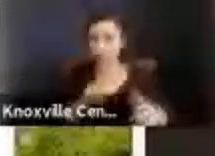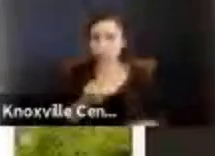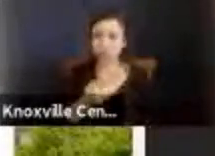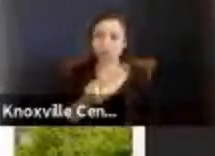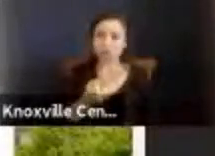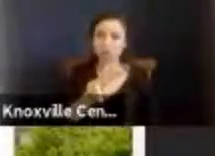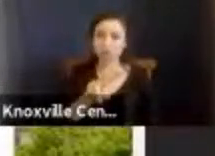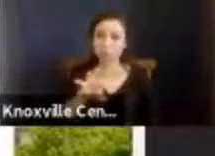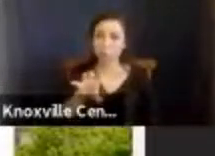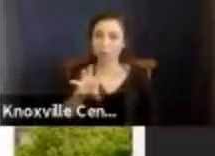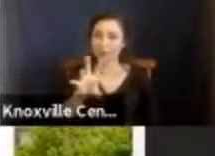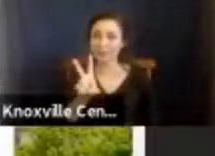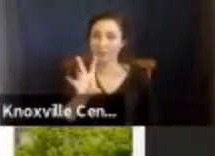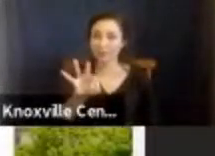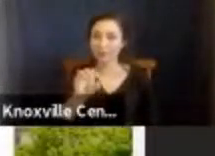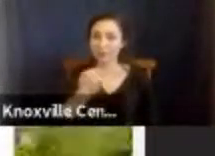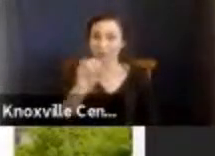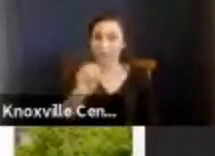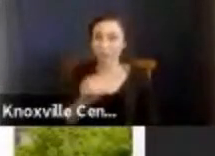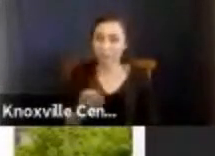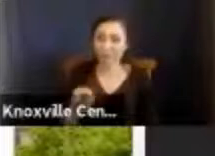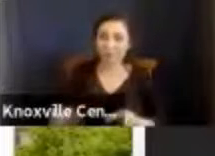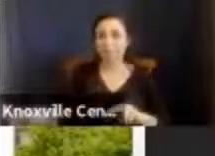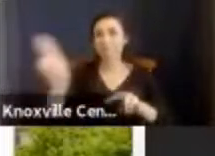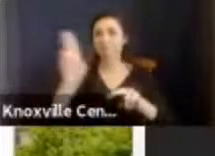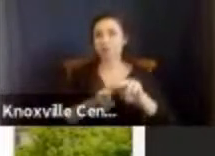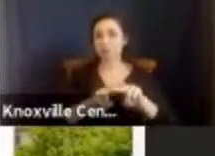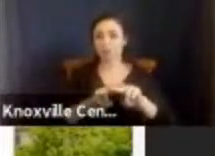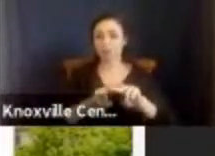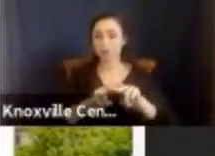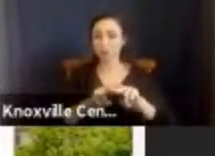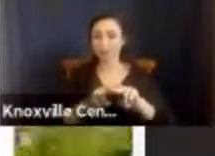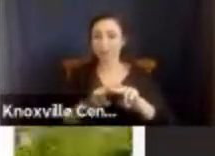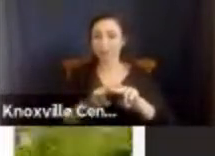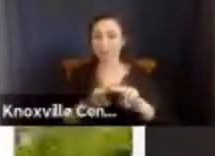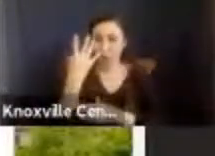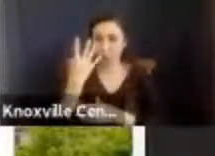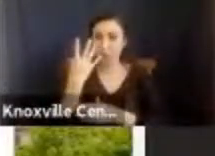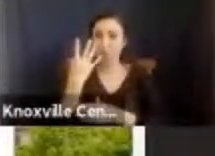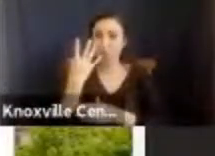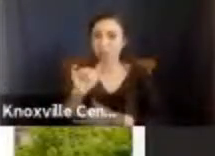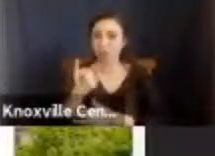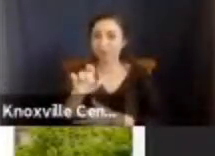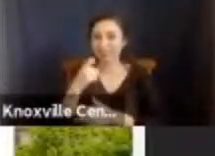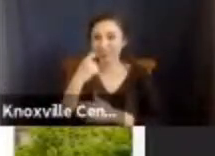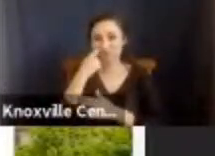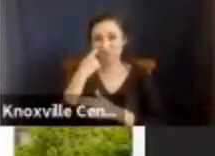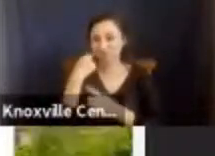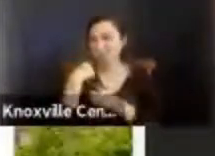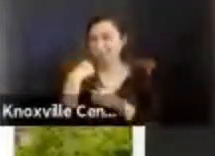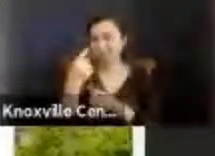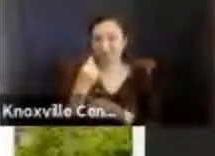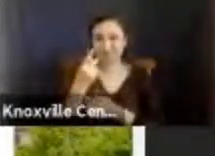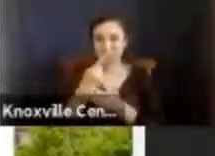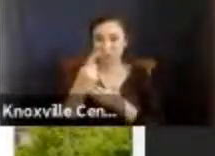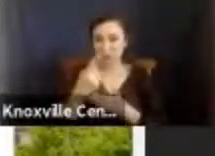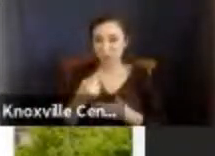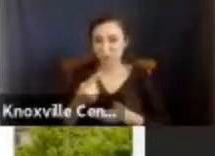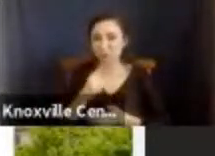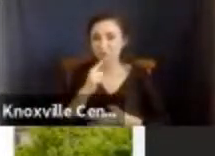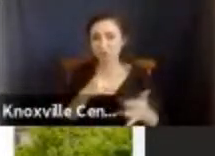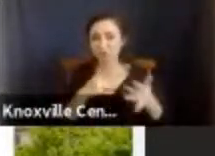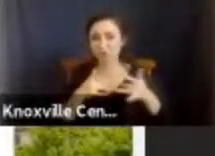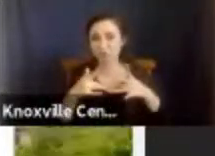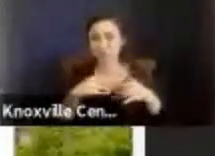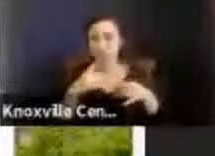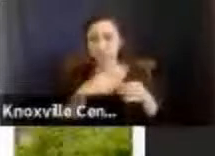rate since 7/28. And a lot of that growth has been in the last couple of weeks. So we certainly are concerned about the